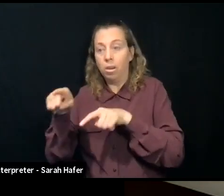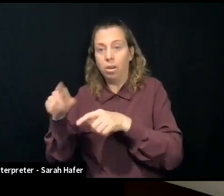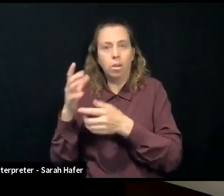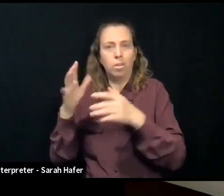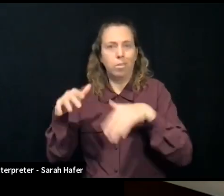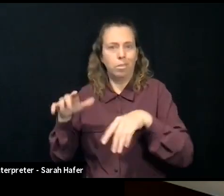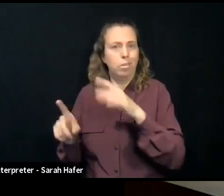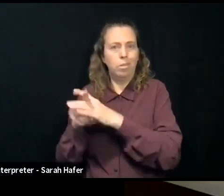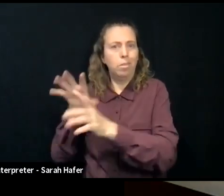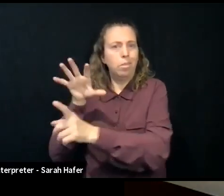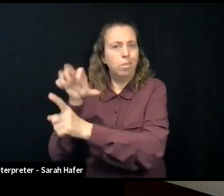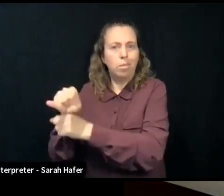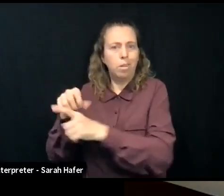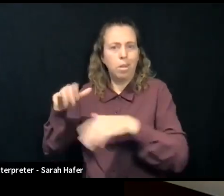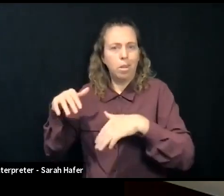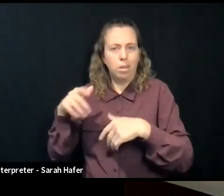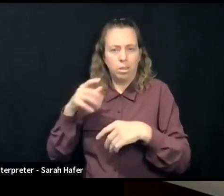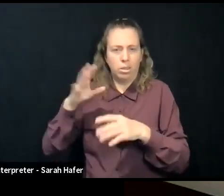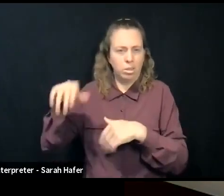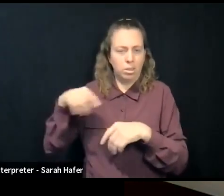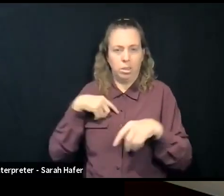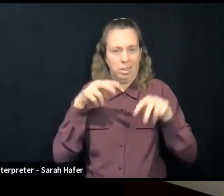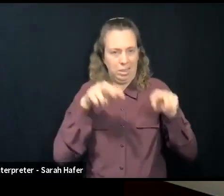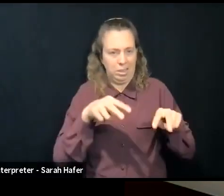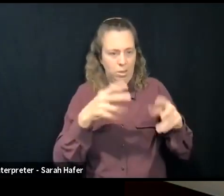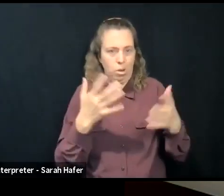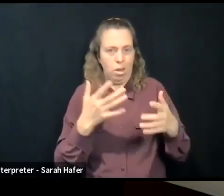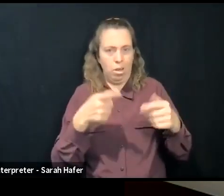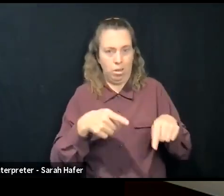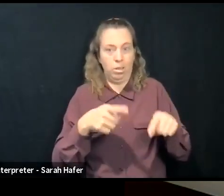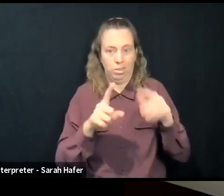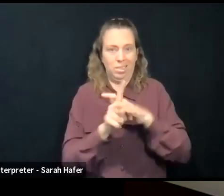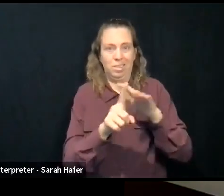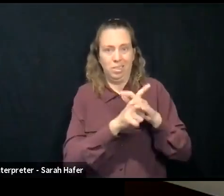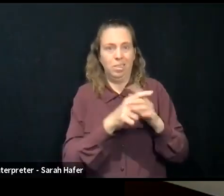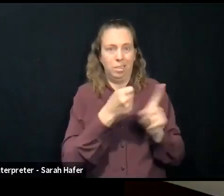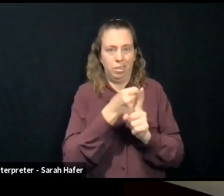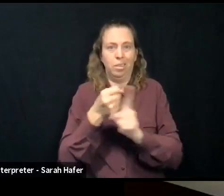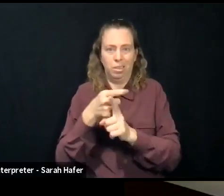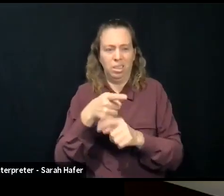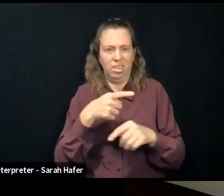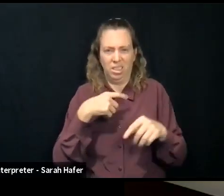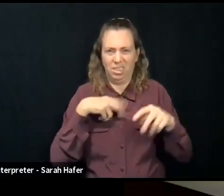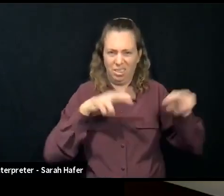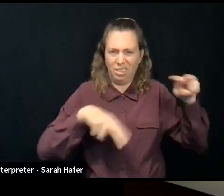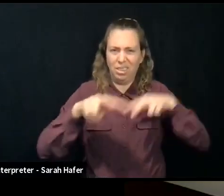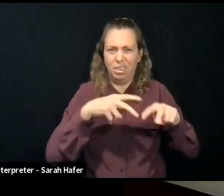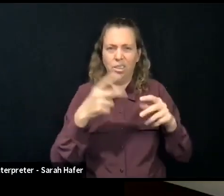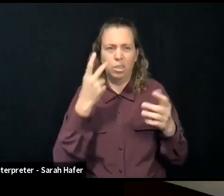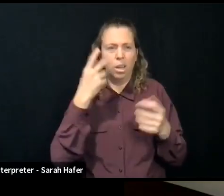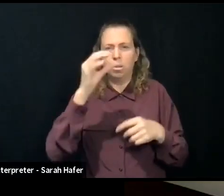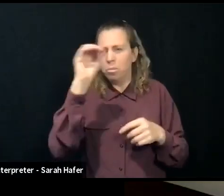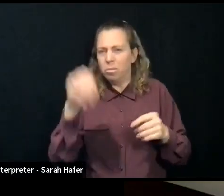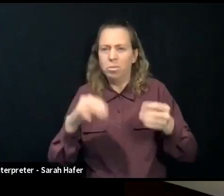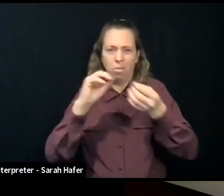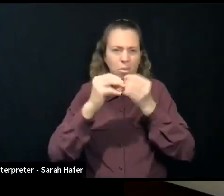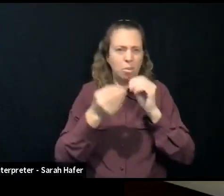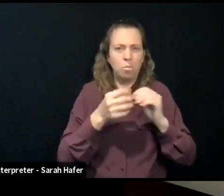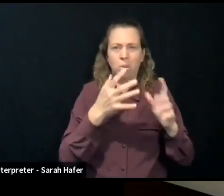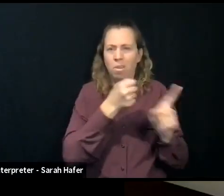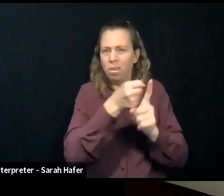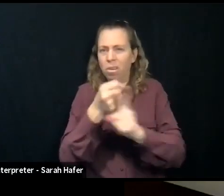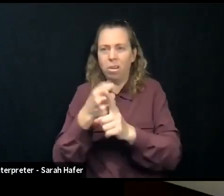and is moving through the population? Or simply what proportion of the variants of interest and variants of concern are seen if we look